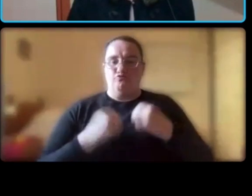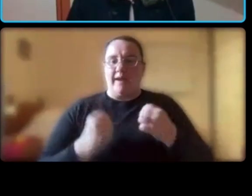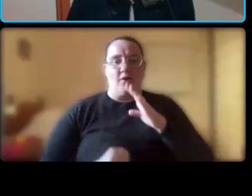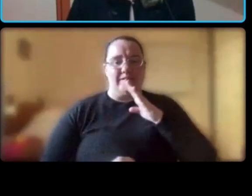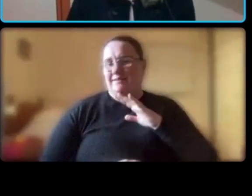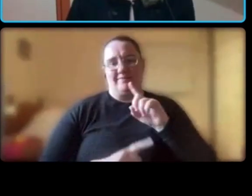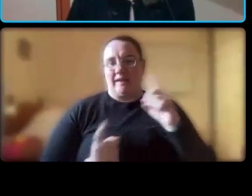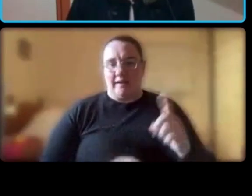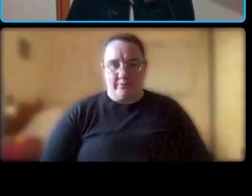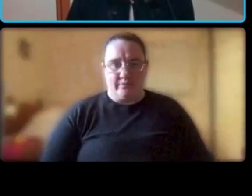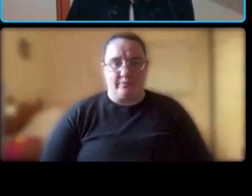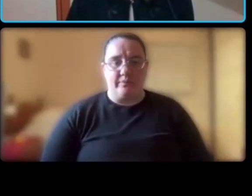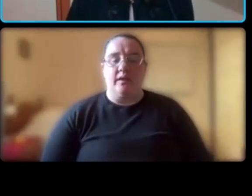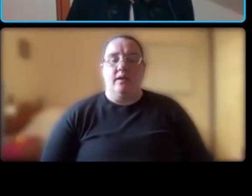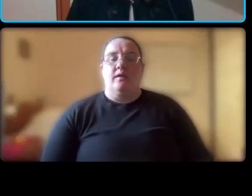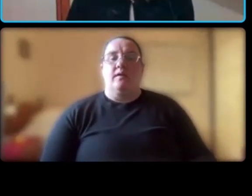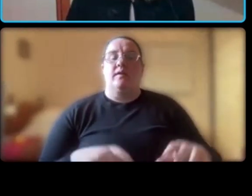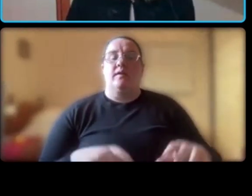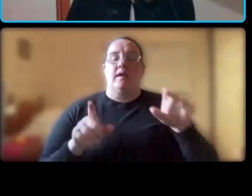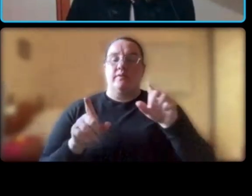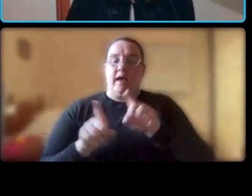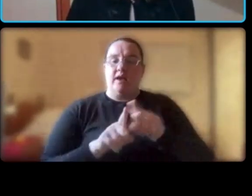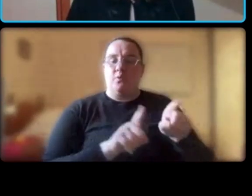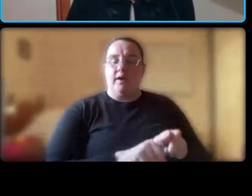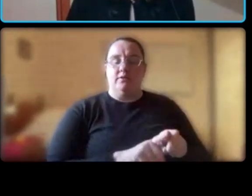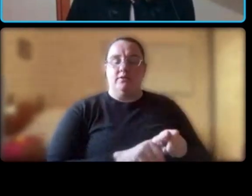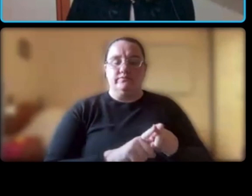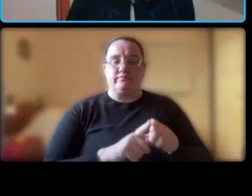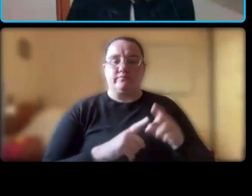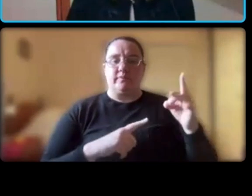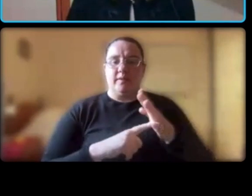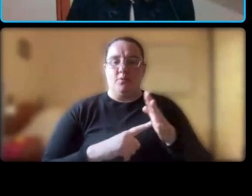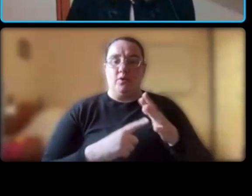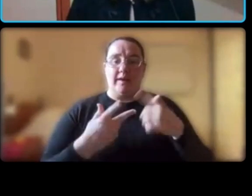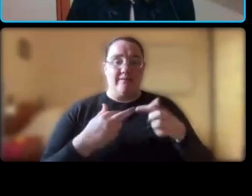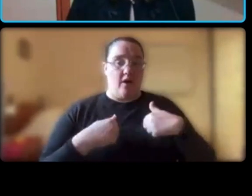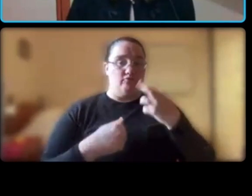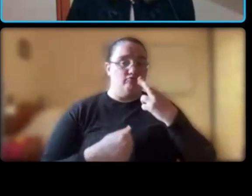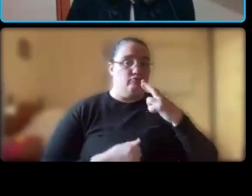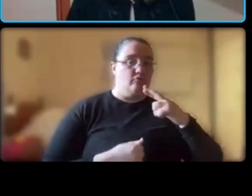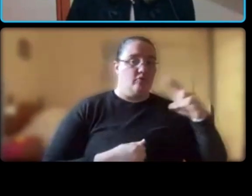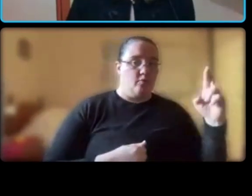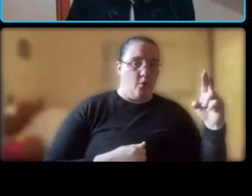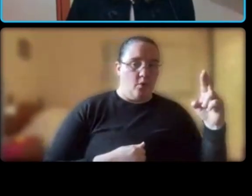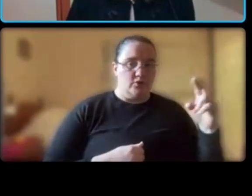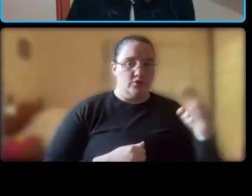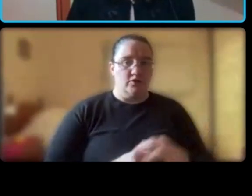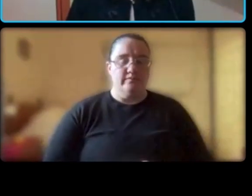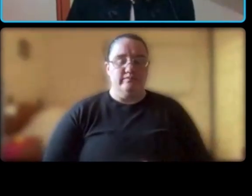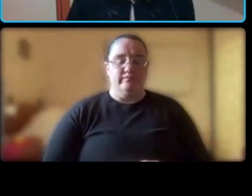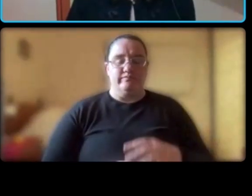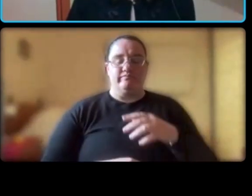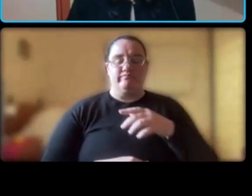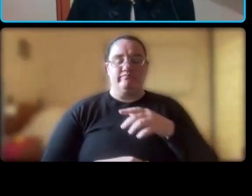maintain the protection against victimisation, which means that it would be a civil offence to engage in any conduct that